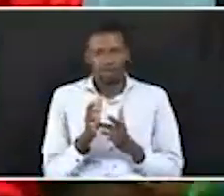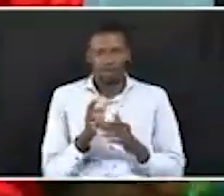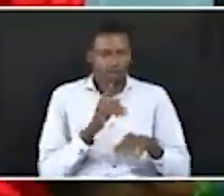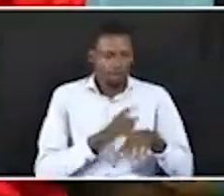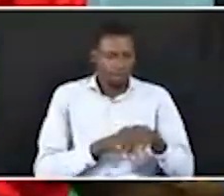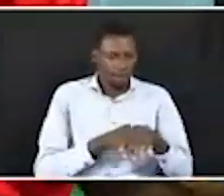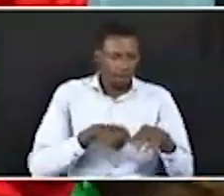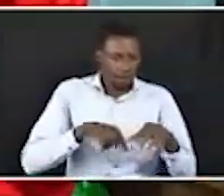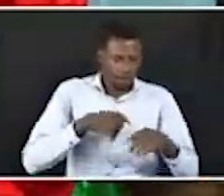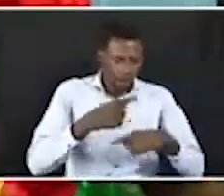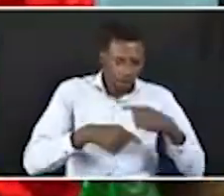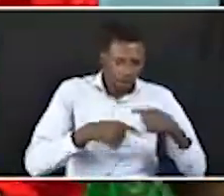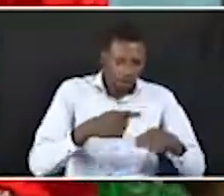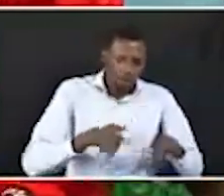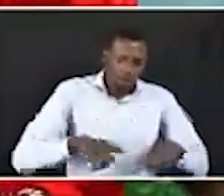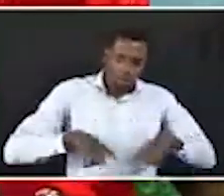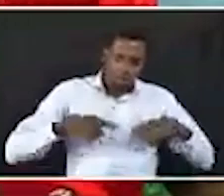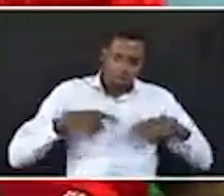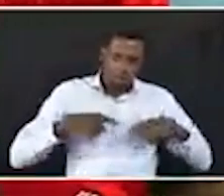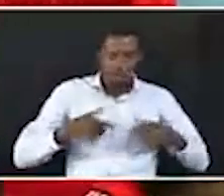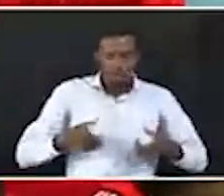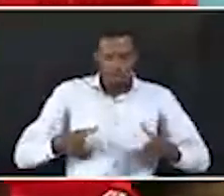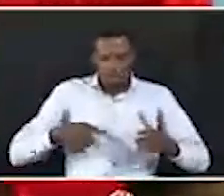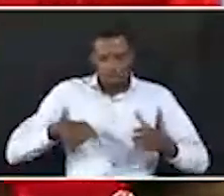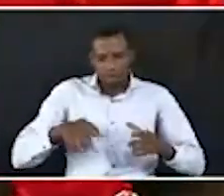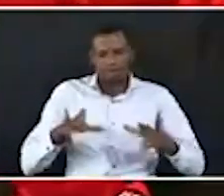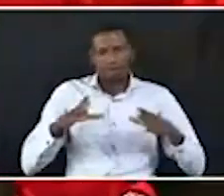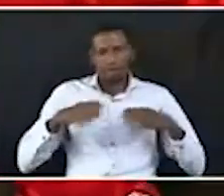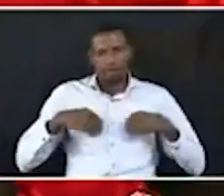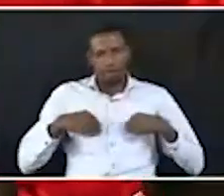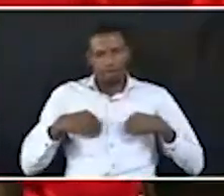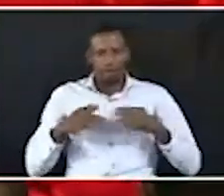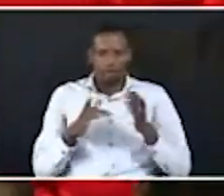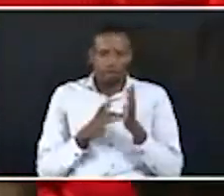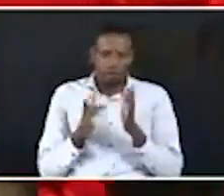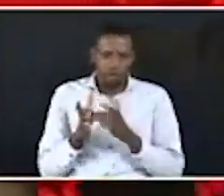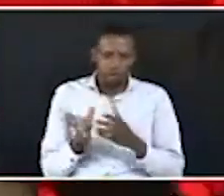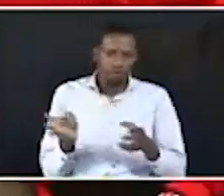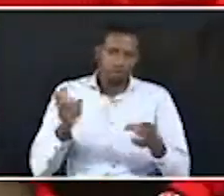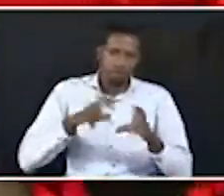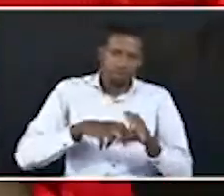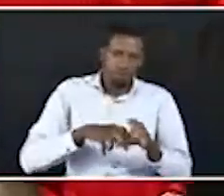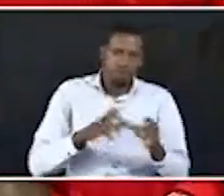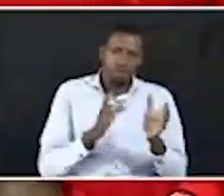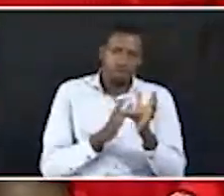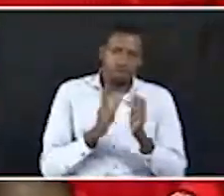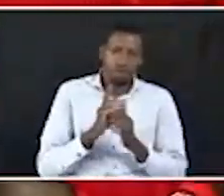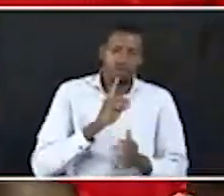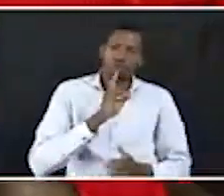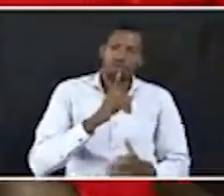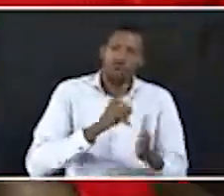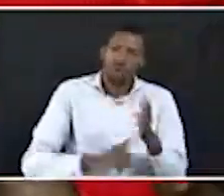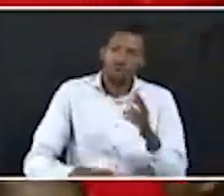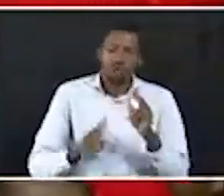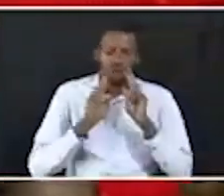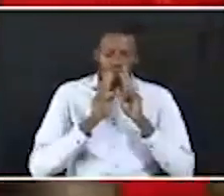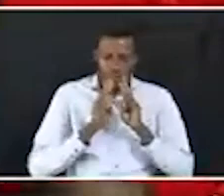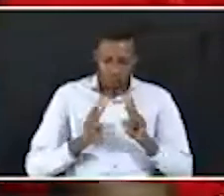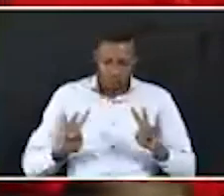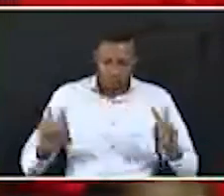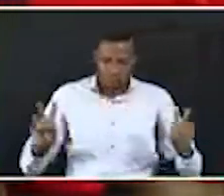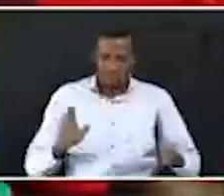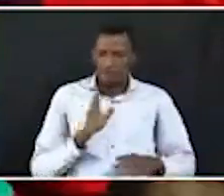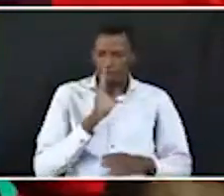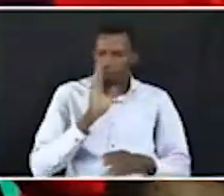the storms of life, let's take Jesus with us so that he can say, peace be still. Now, mommies